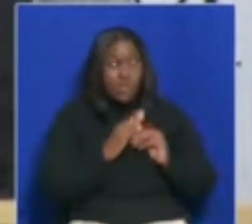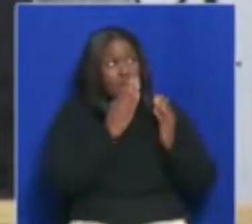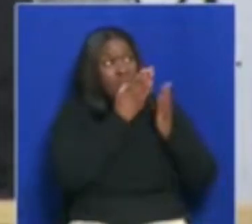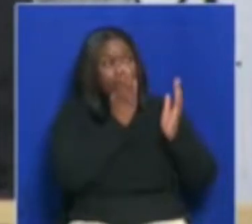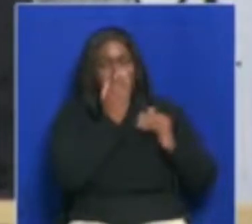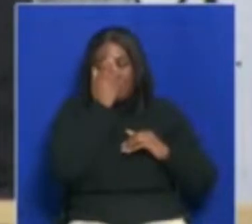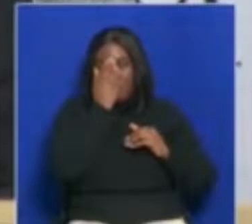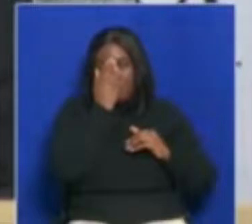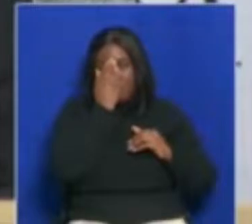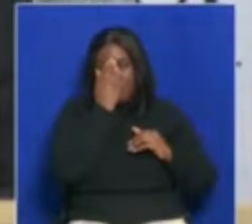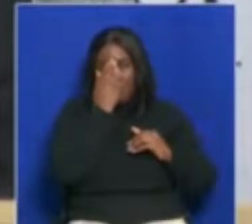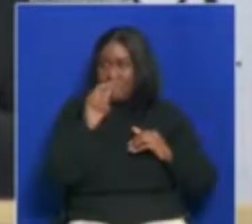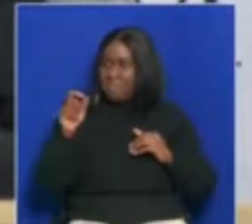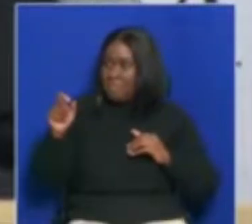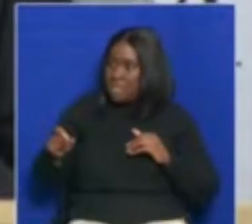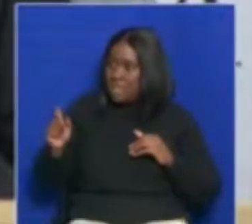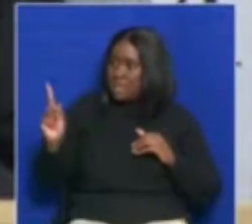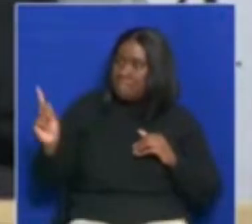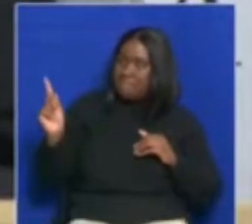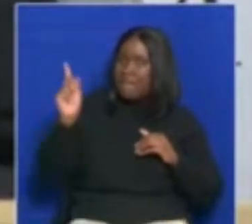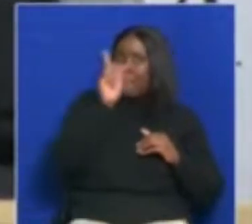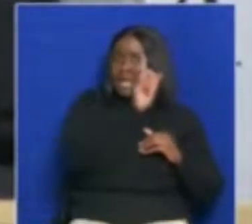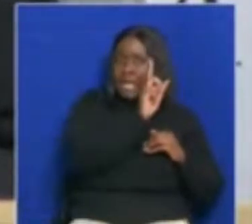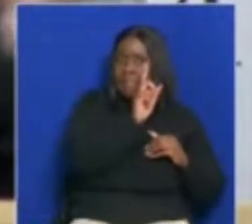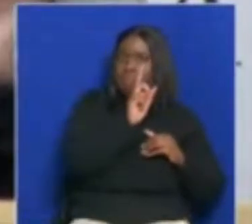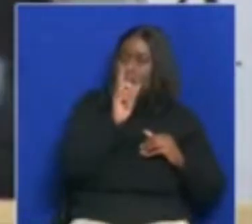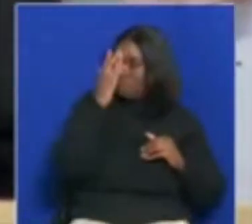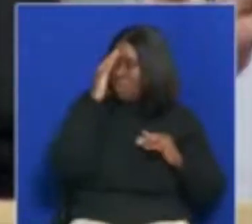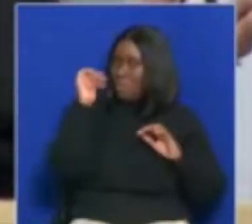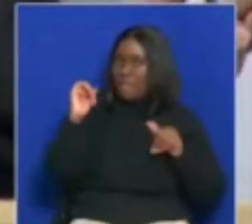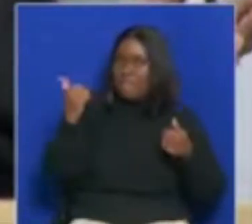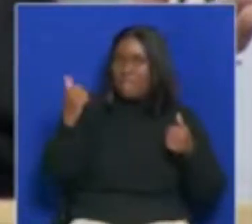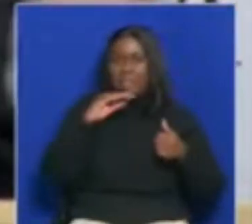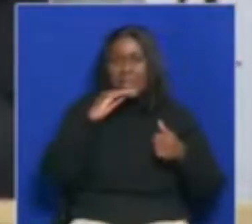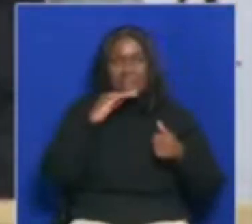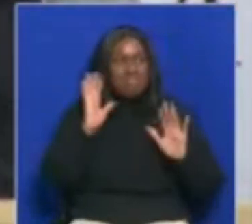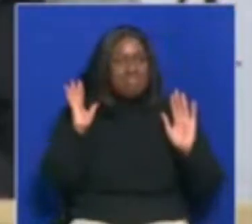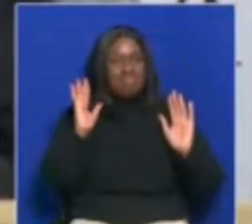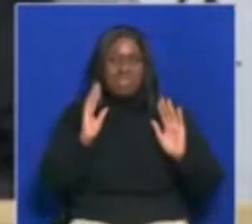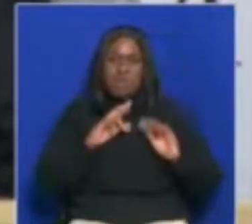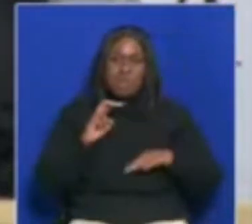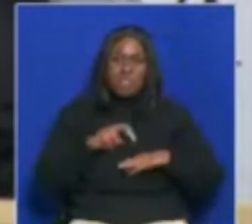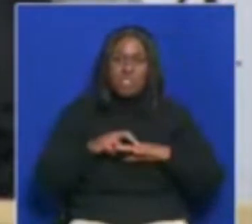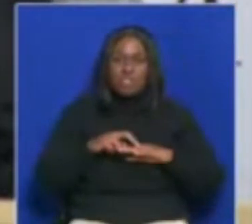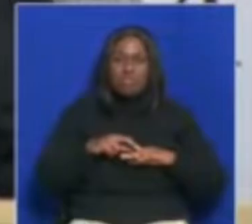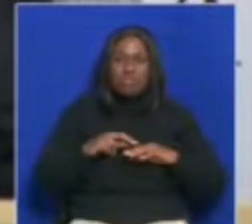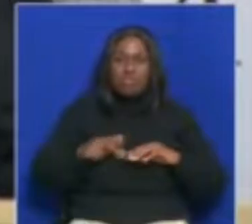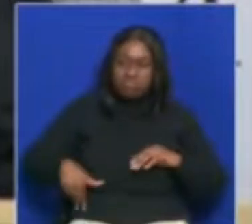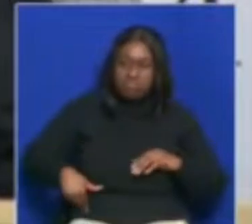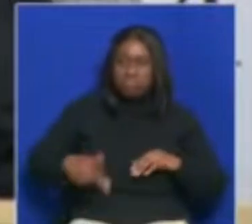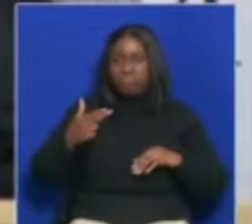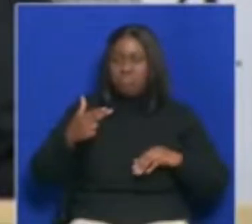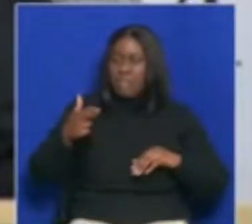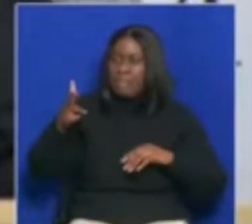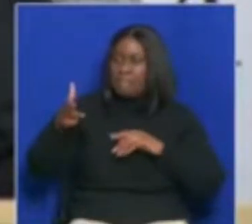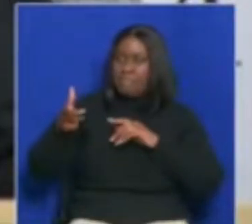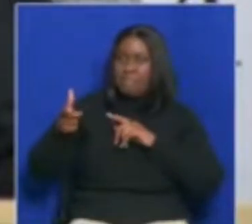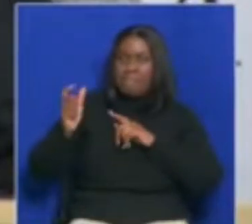them. So they would not be armed to start shooting at their own friend that's coming to visit